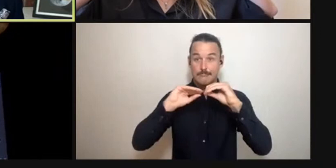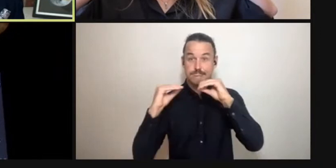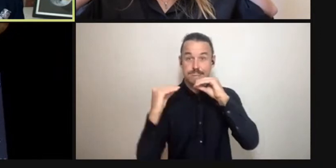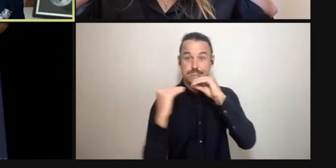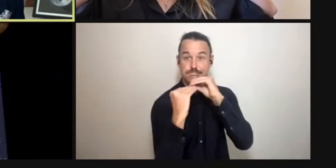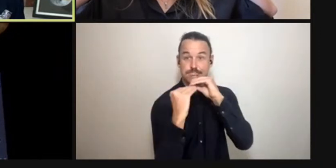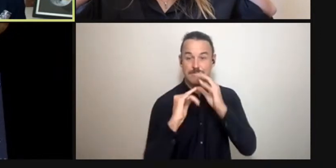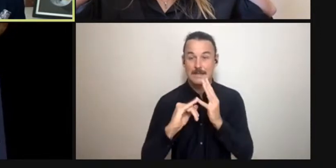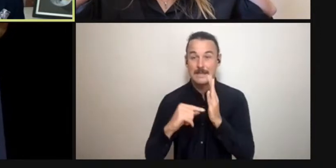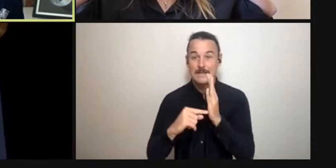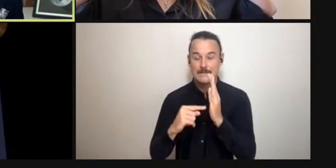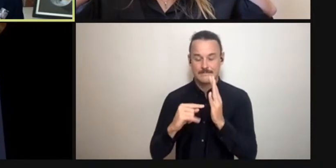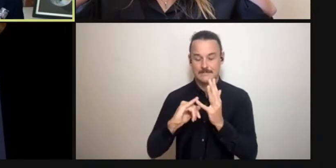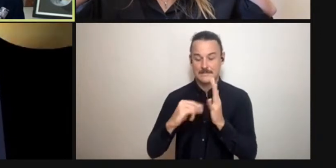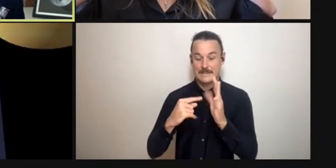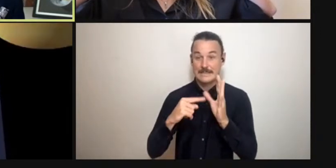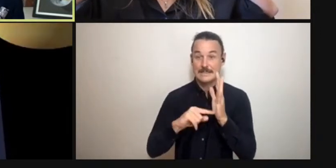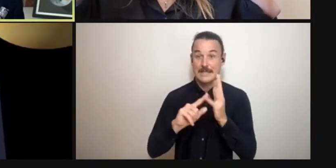menu,